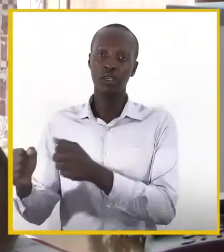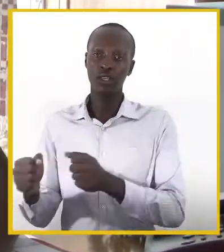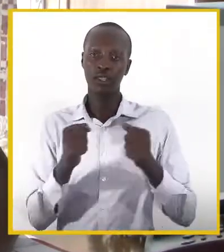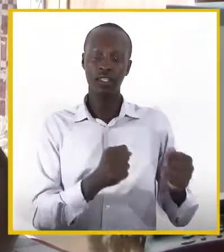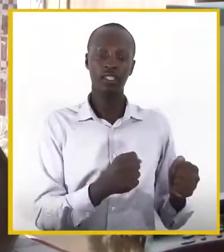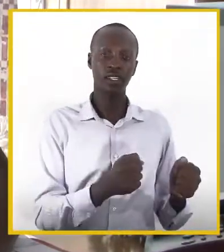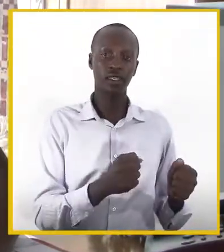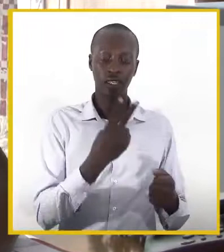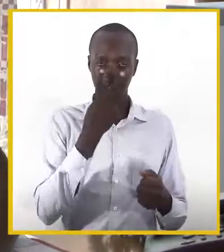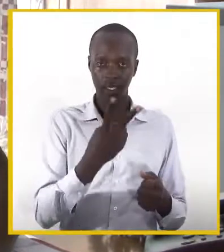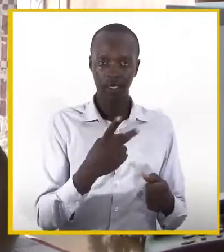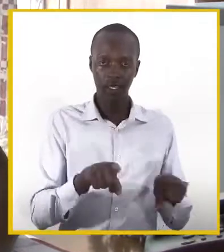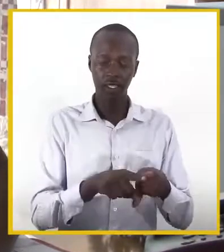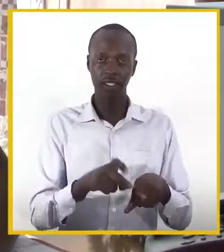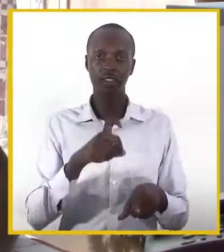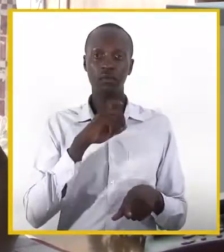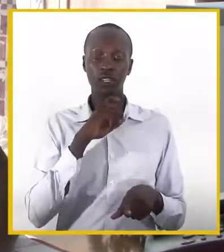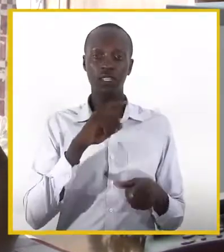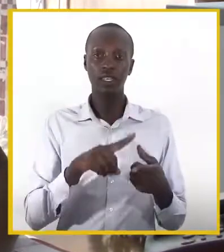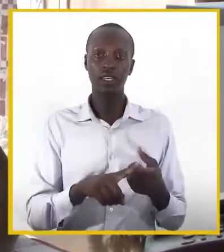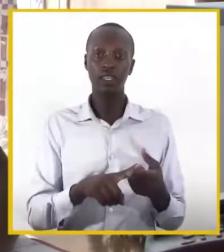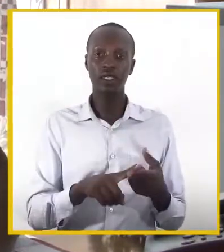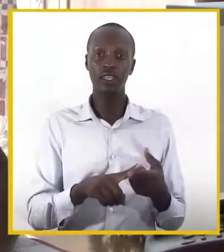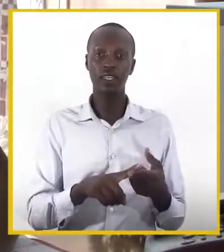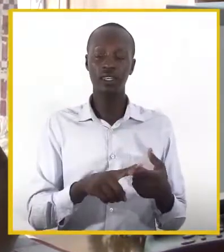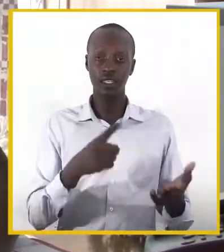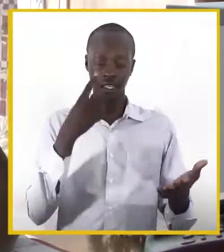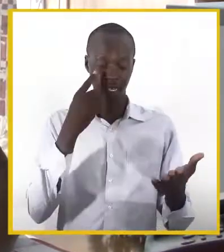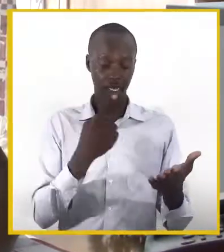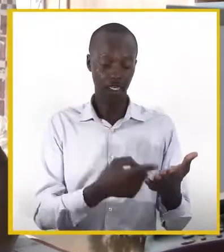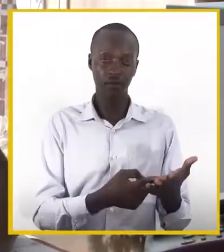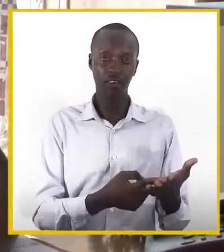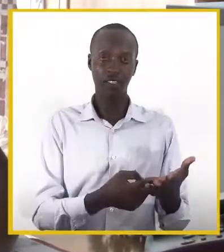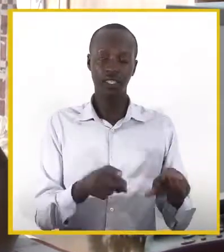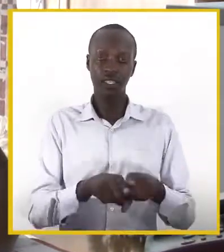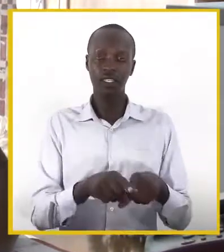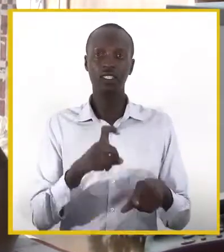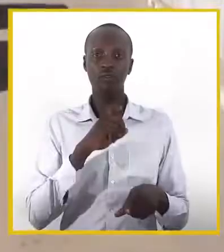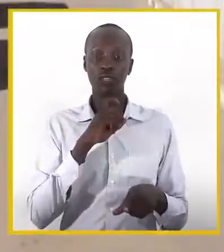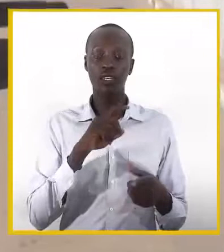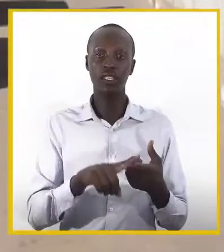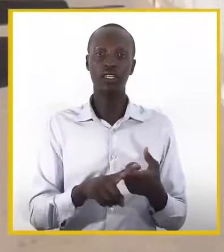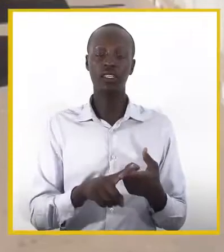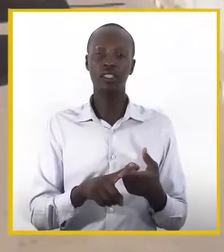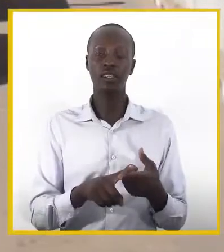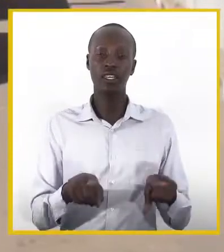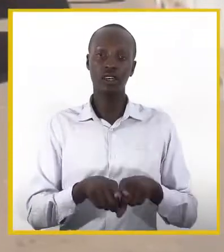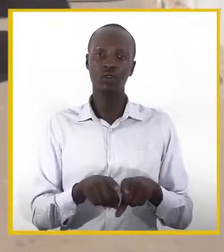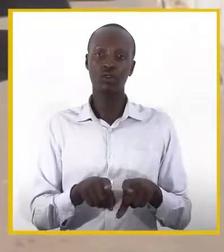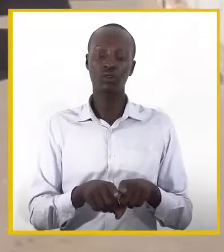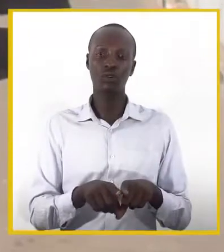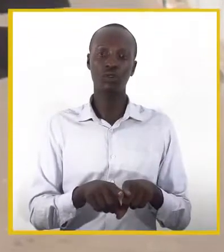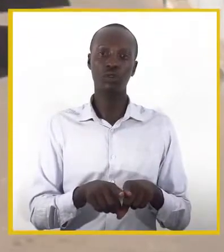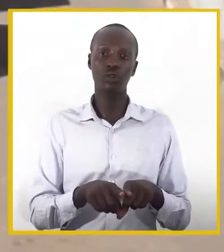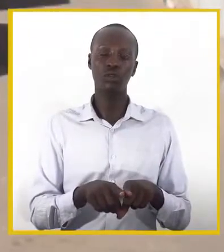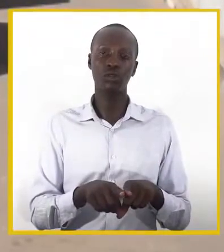vehicles that were impounded and cause them to identify the users of the motor vehicles. It is also my appeal